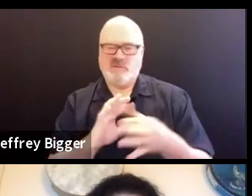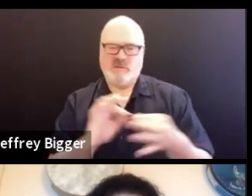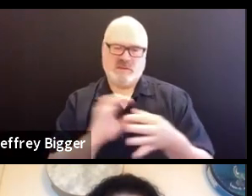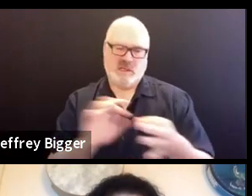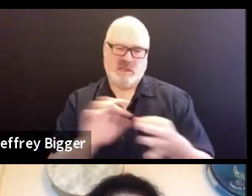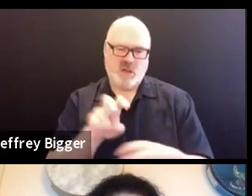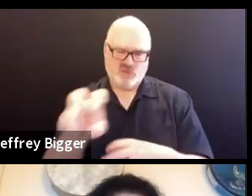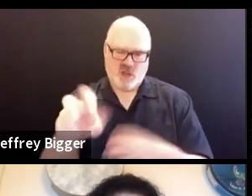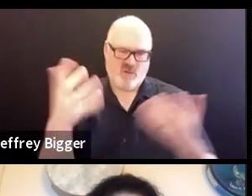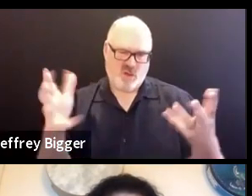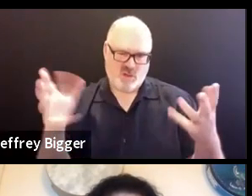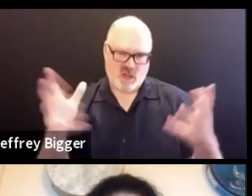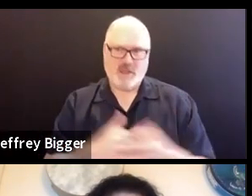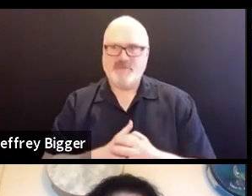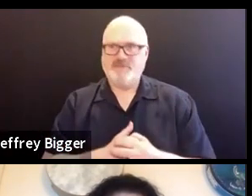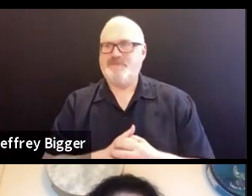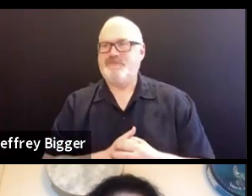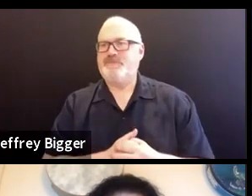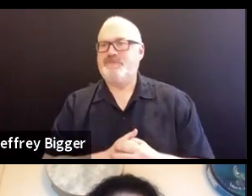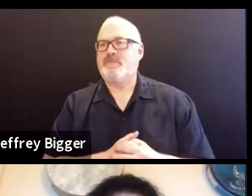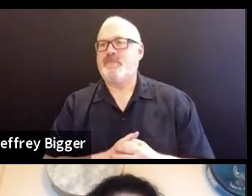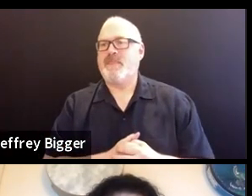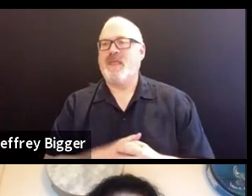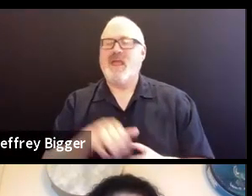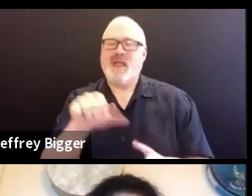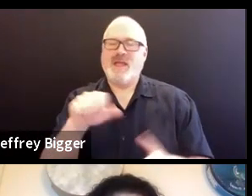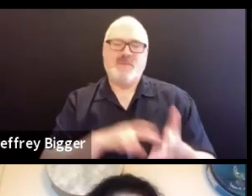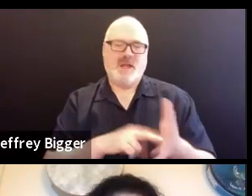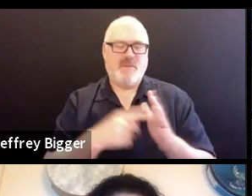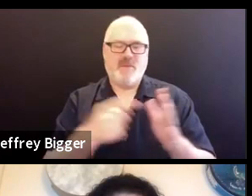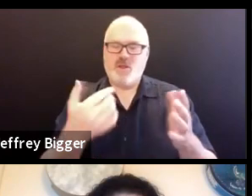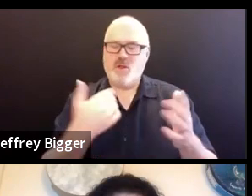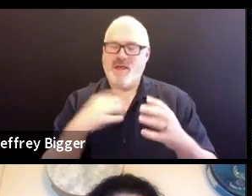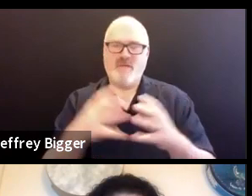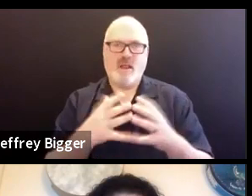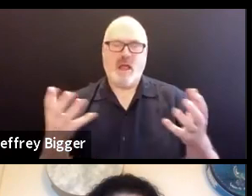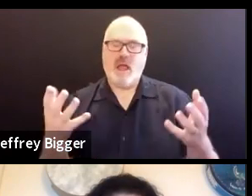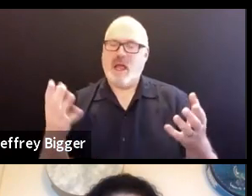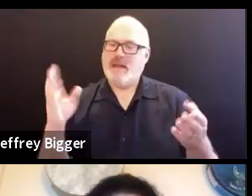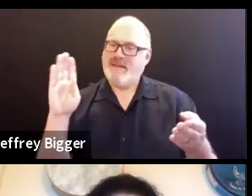and so on. Yeah, I mean, but you've got a lot less